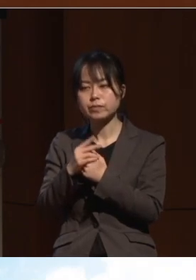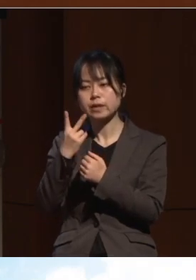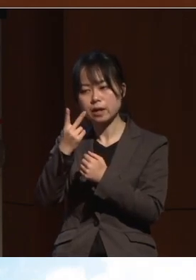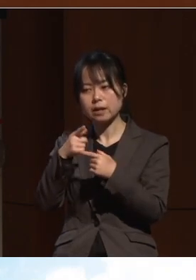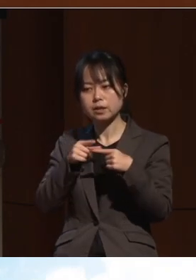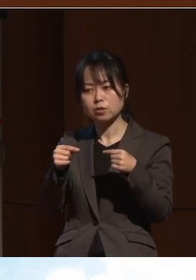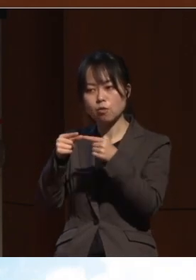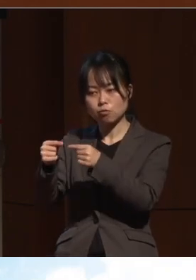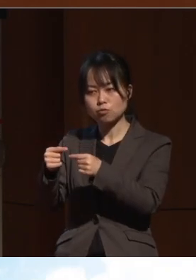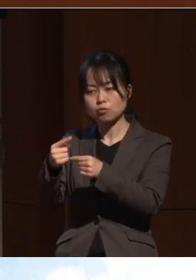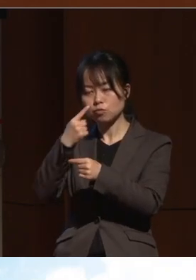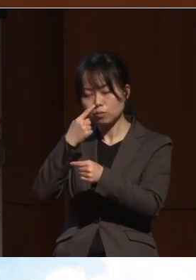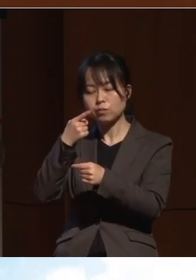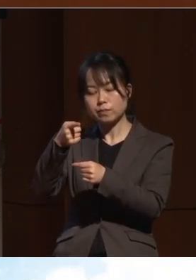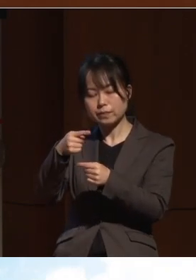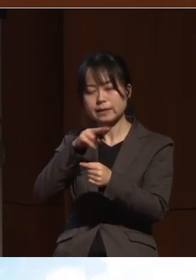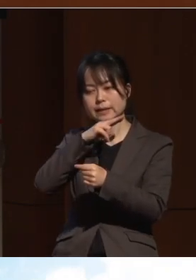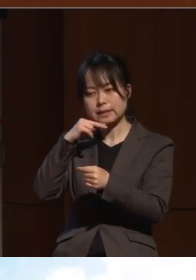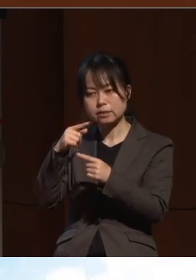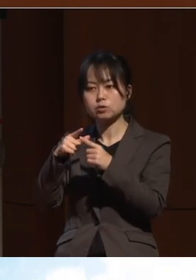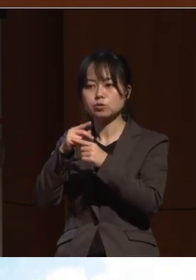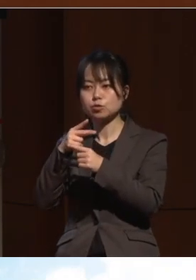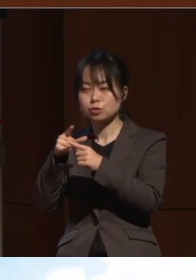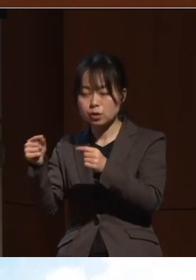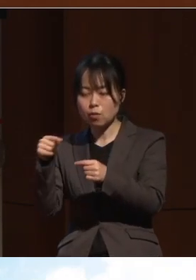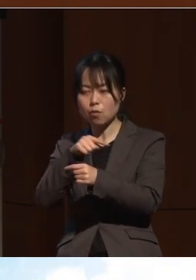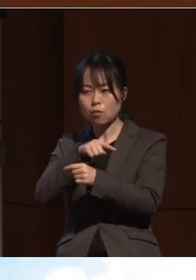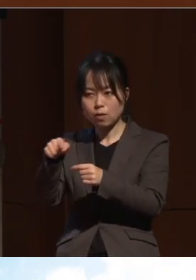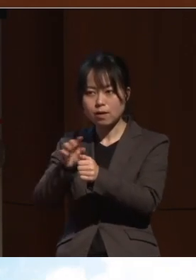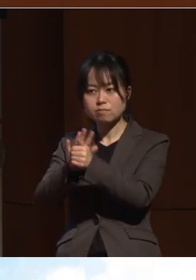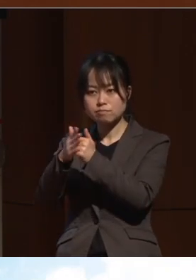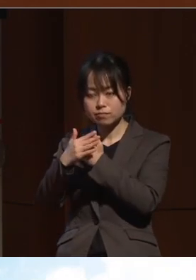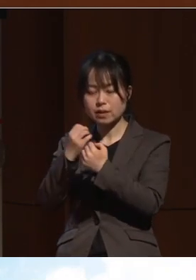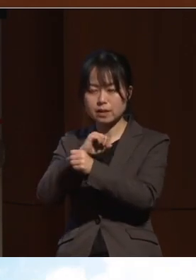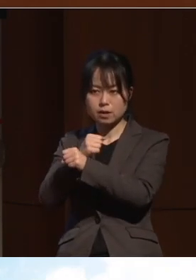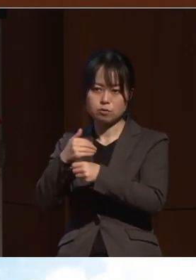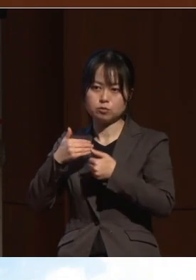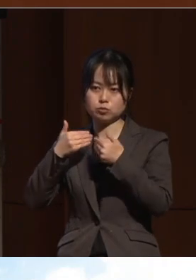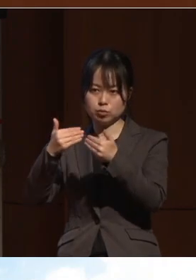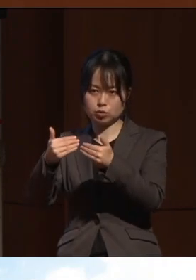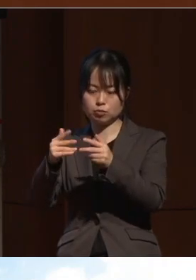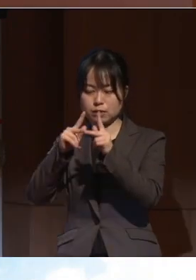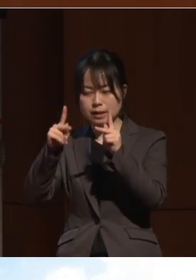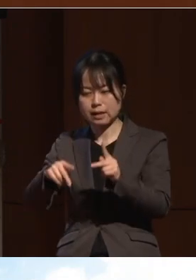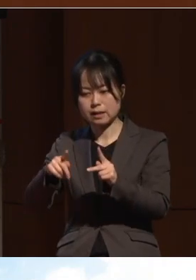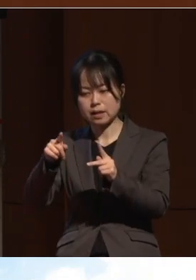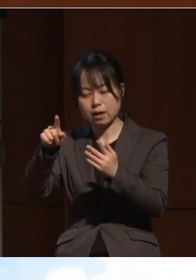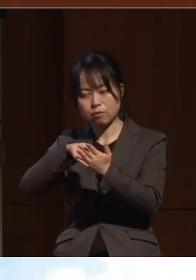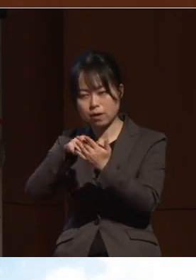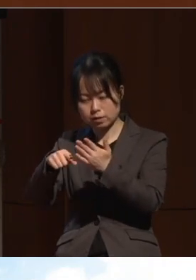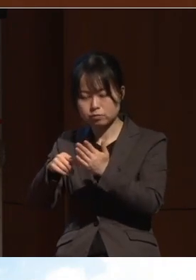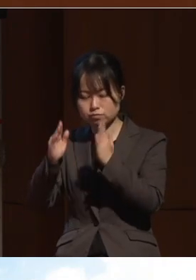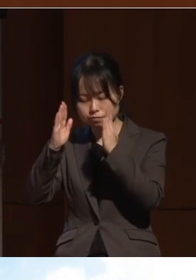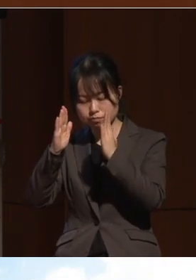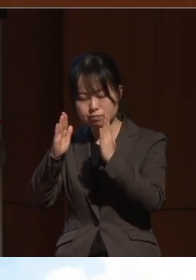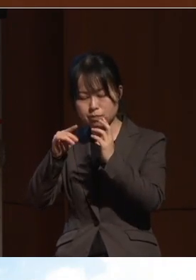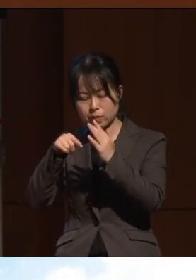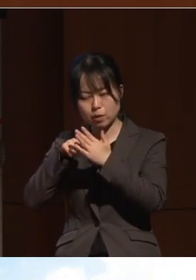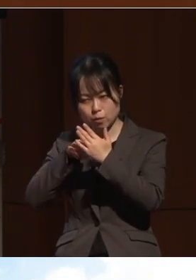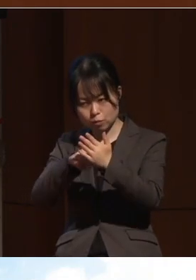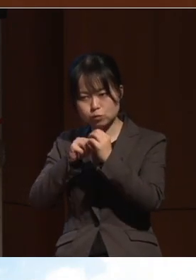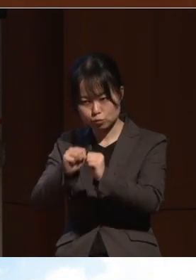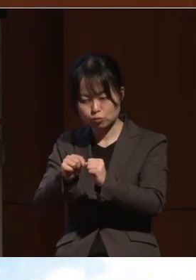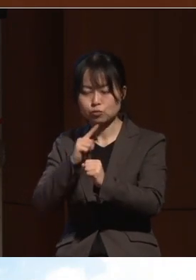excellence will help deal with the challenges of our generation. And I'll now outline two, I think, of the challenges that we are